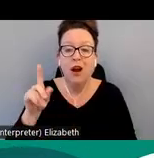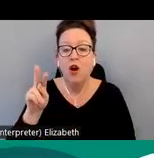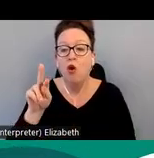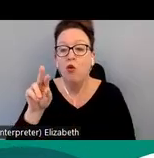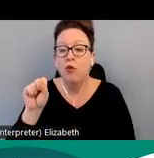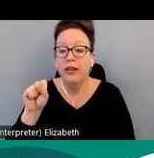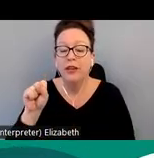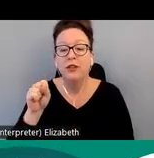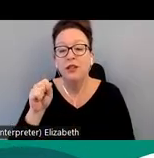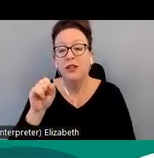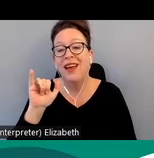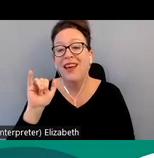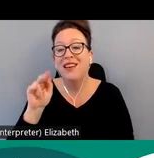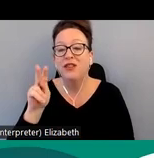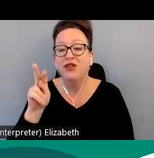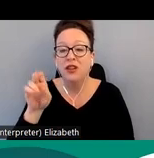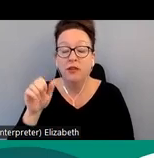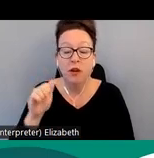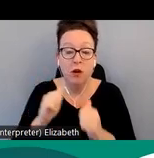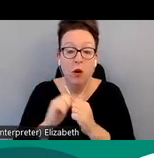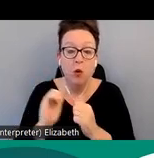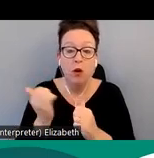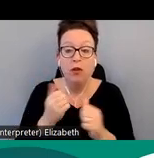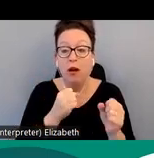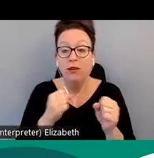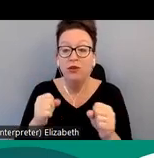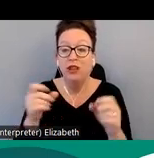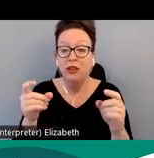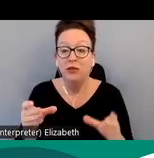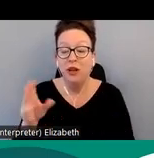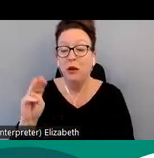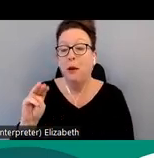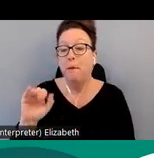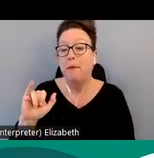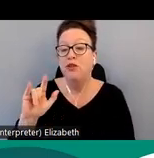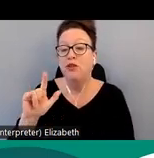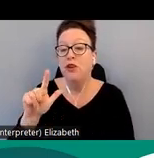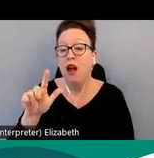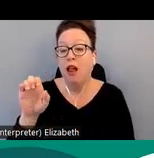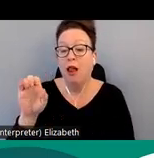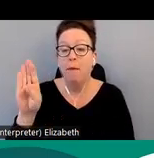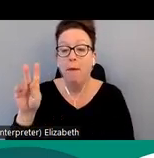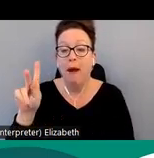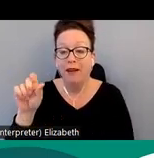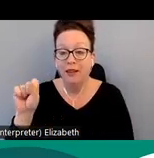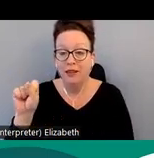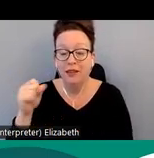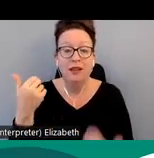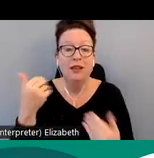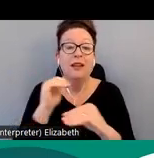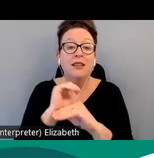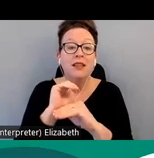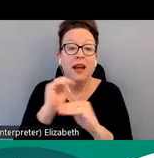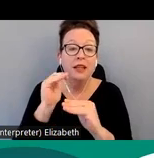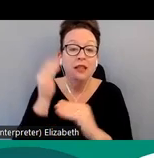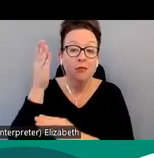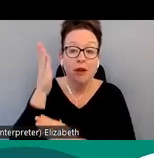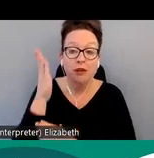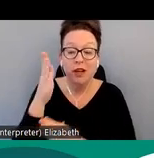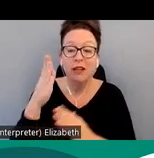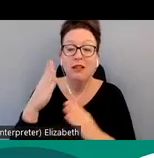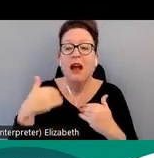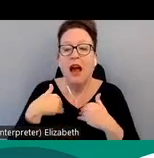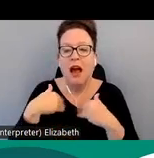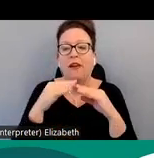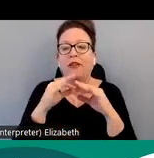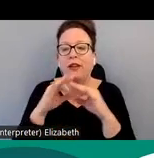director, Michelle Banks. We will be starting in just a moment. This evening's presentation is offered in